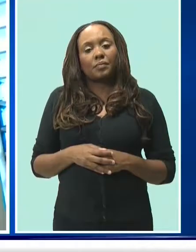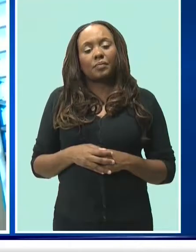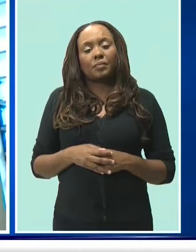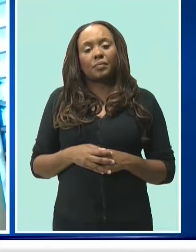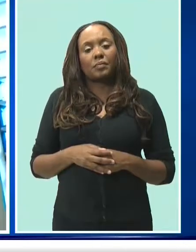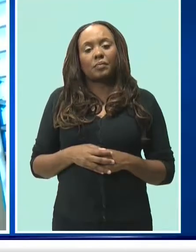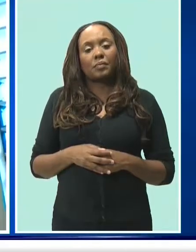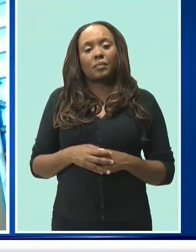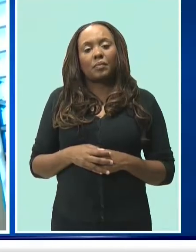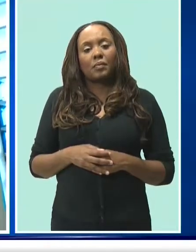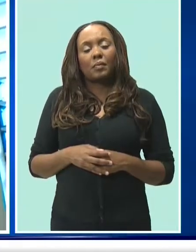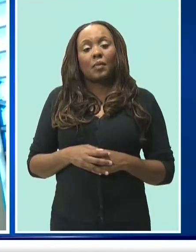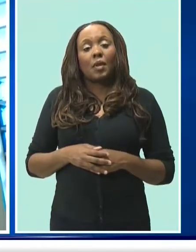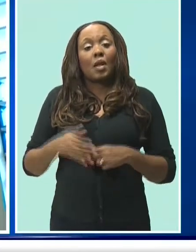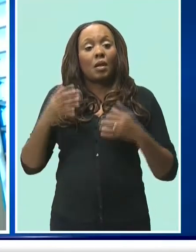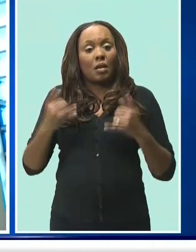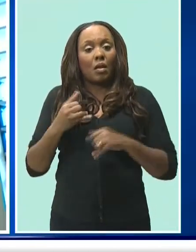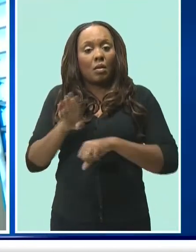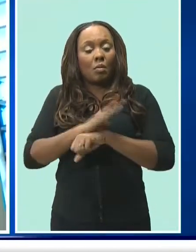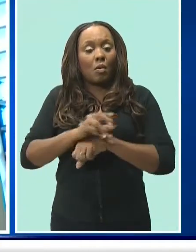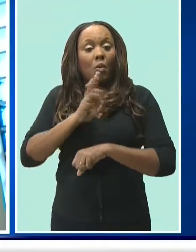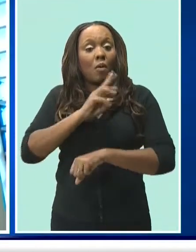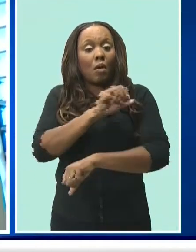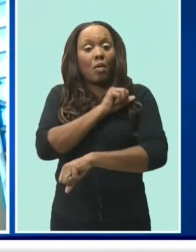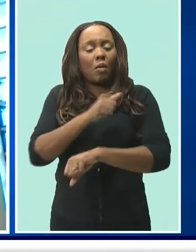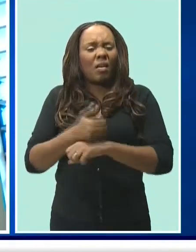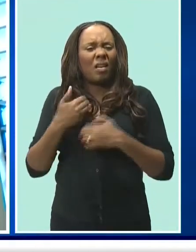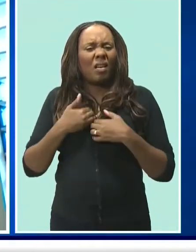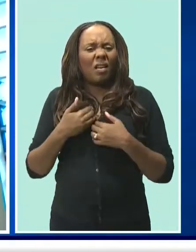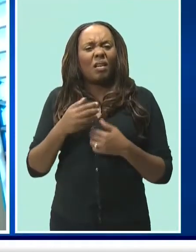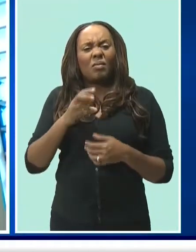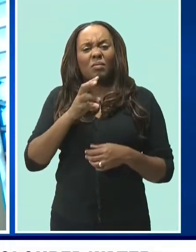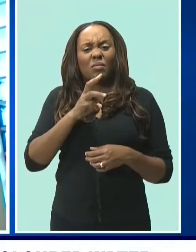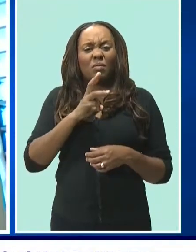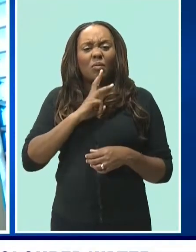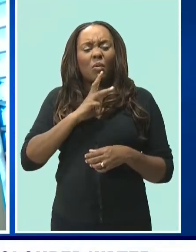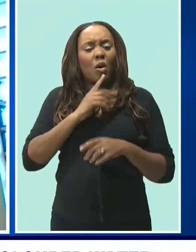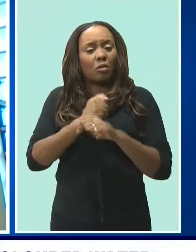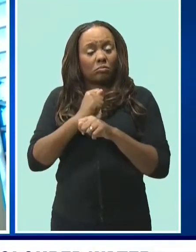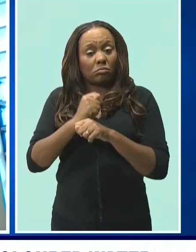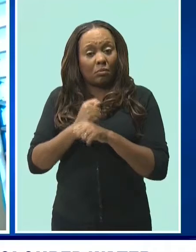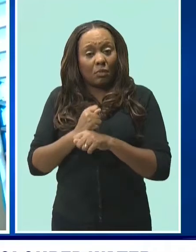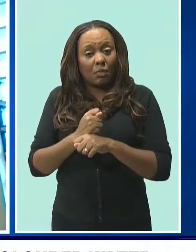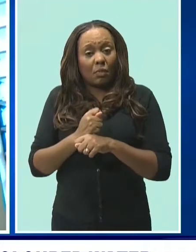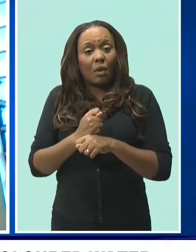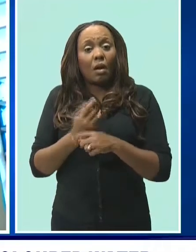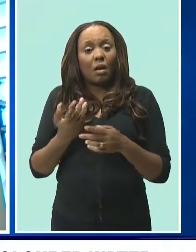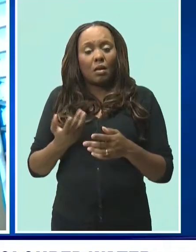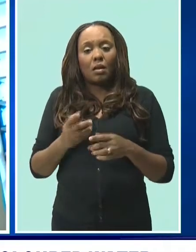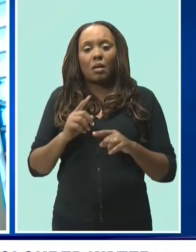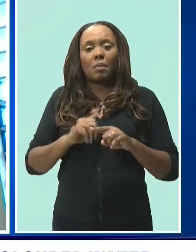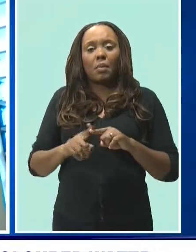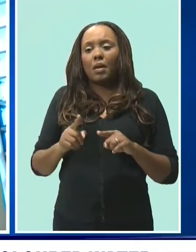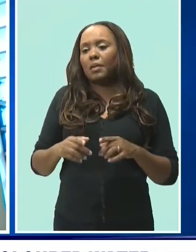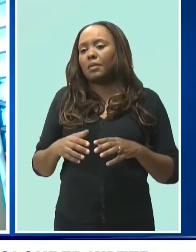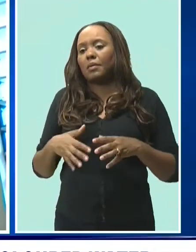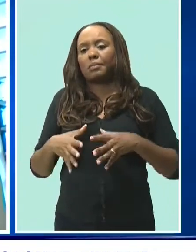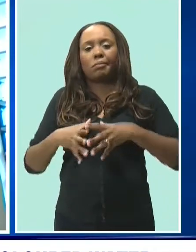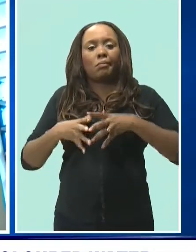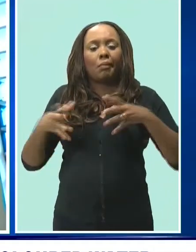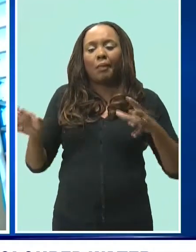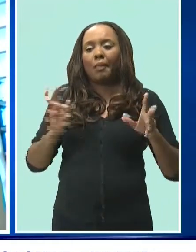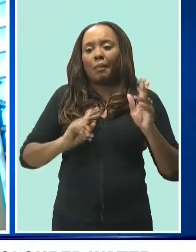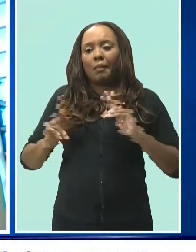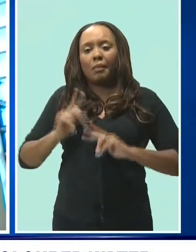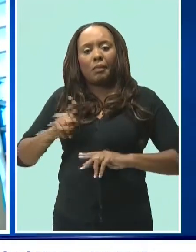water tanker service can be used for potable uses. And because of the limited number